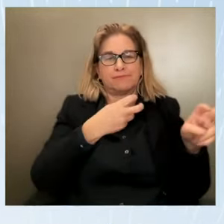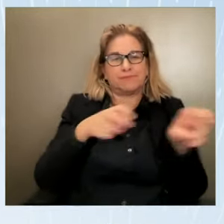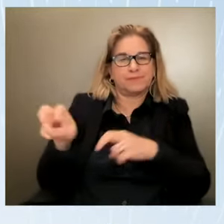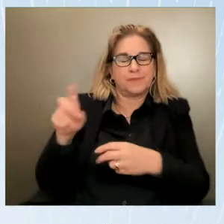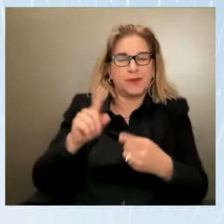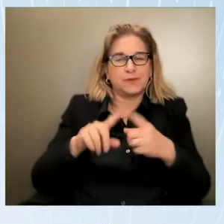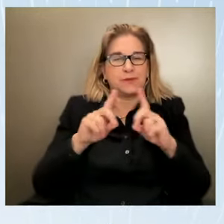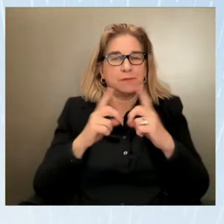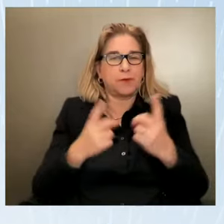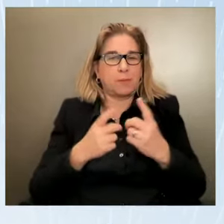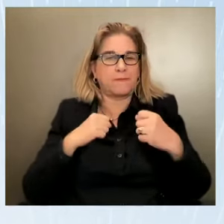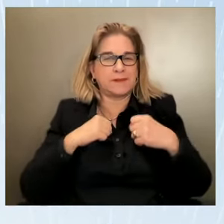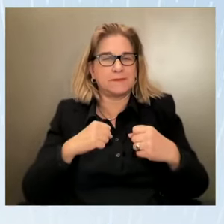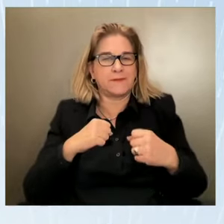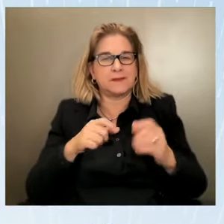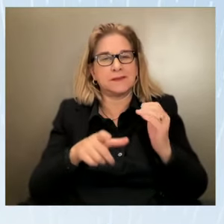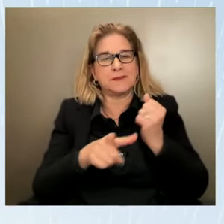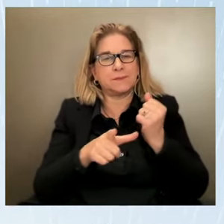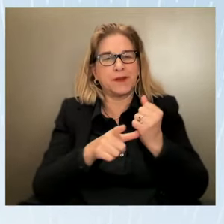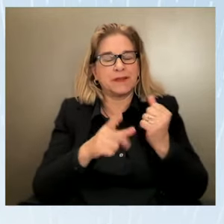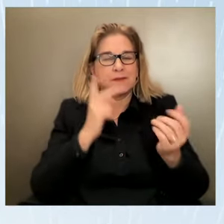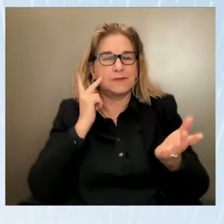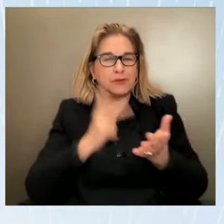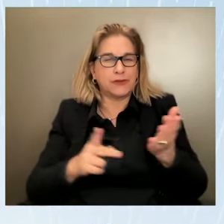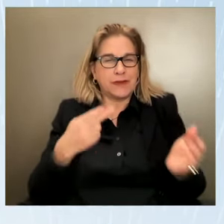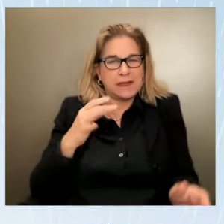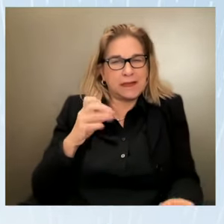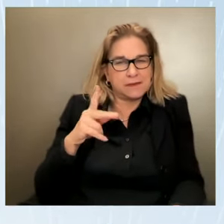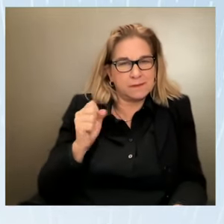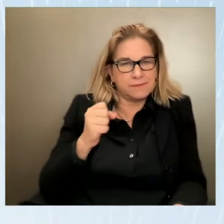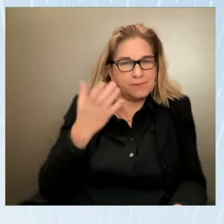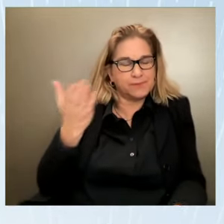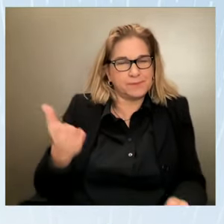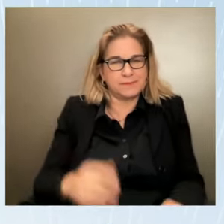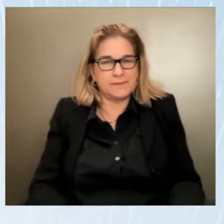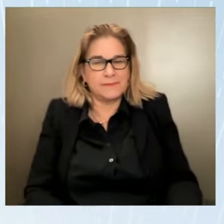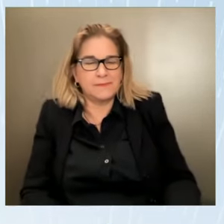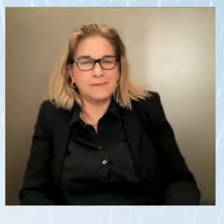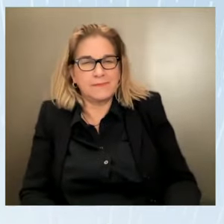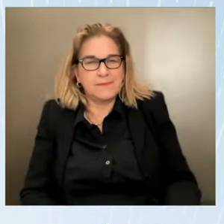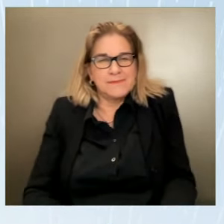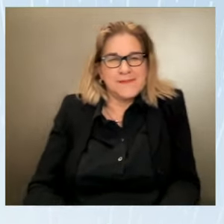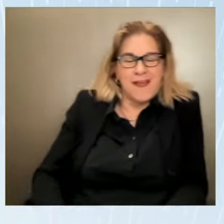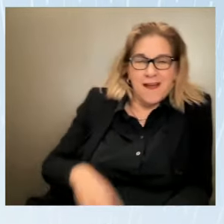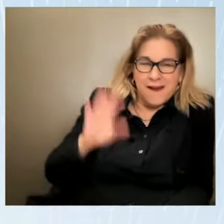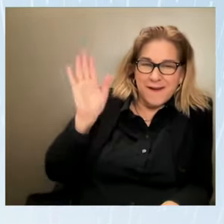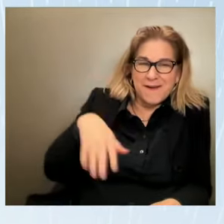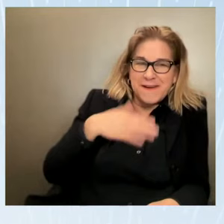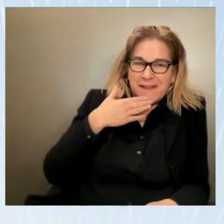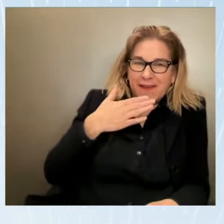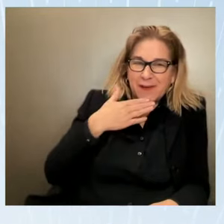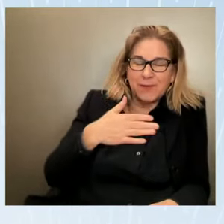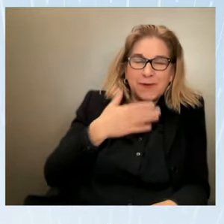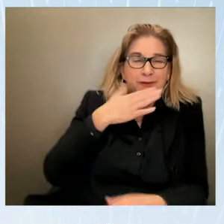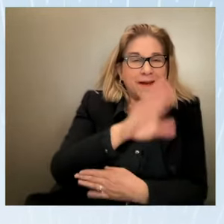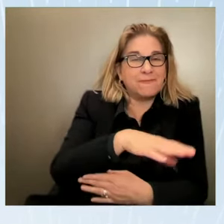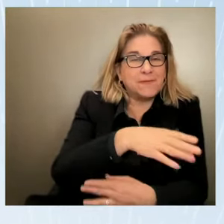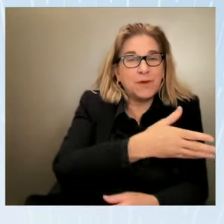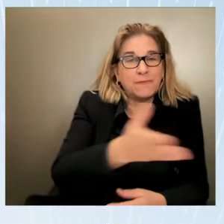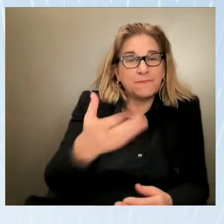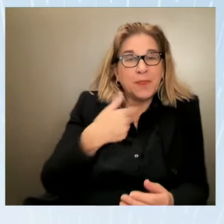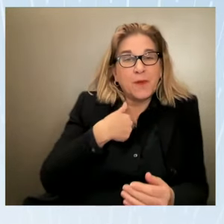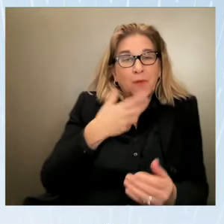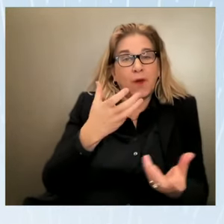Great, thanks very much and good afternoon. Let me add my congratulations to the 2022 Presidential Award recipients and thank you for your